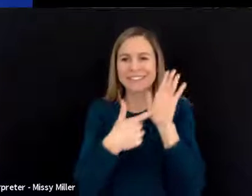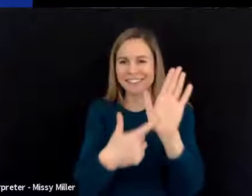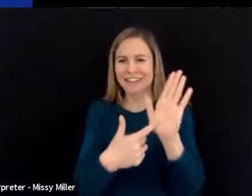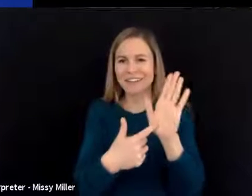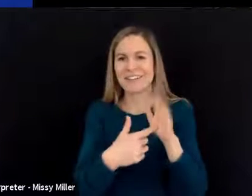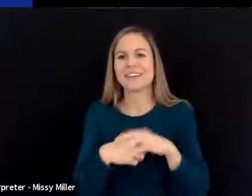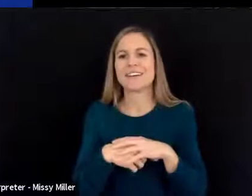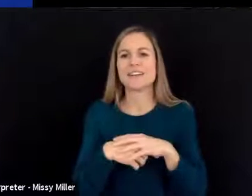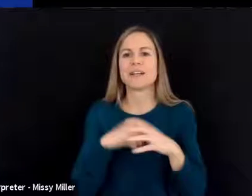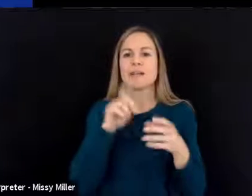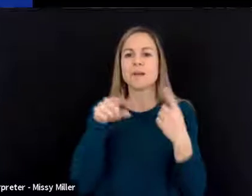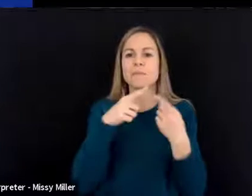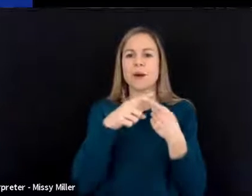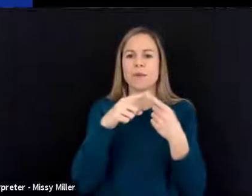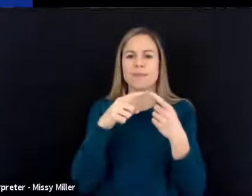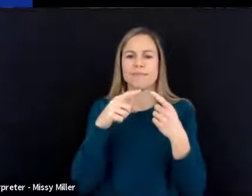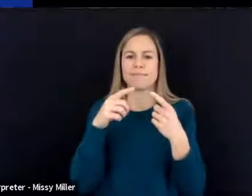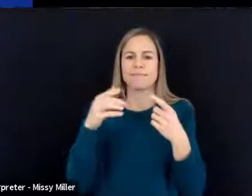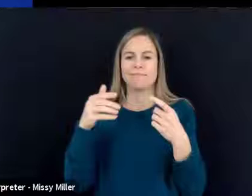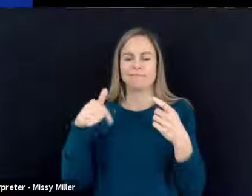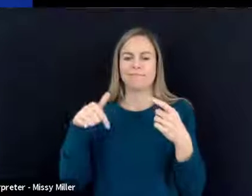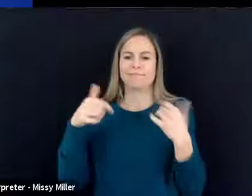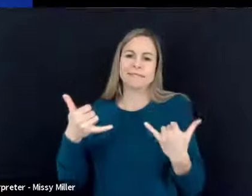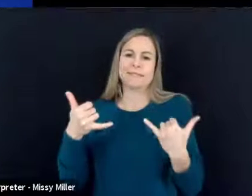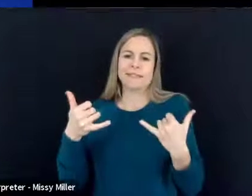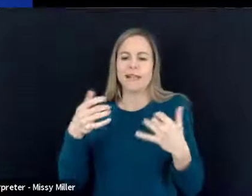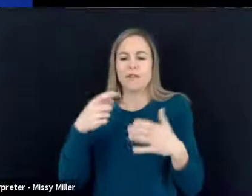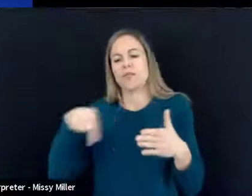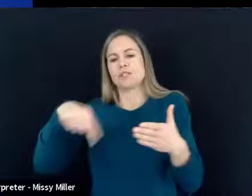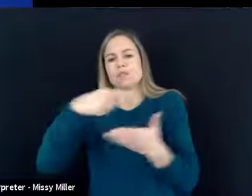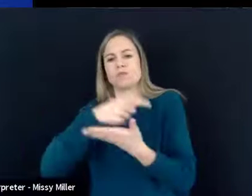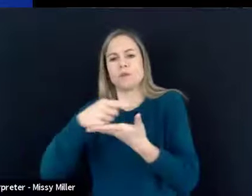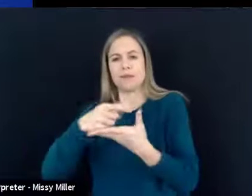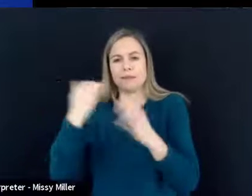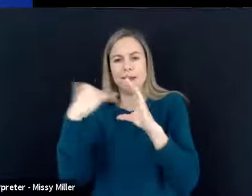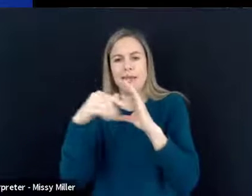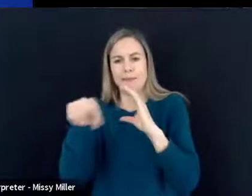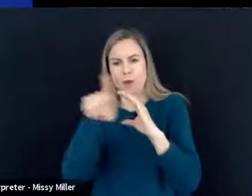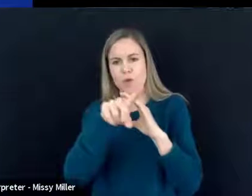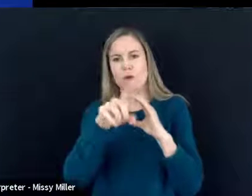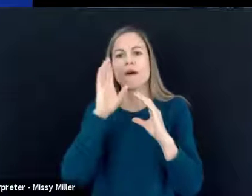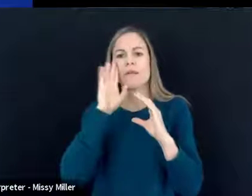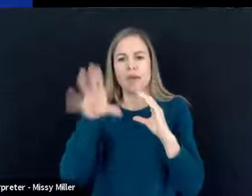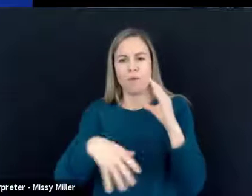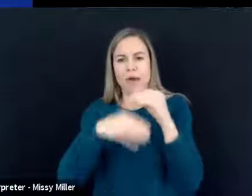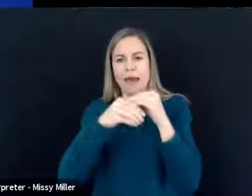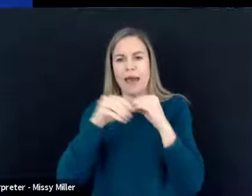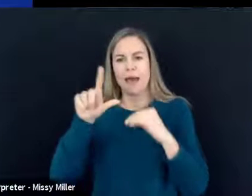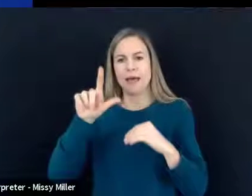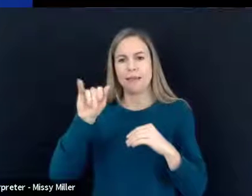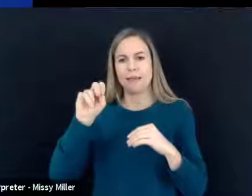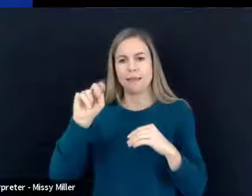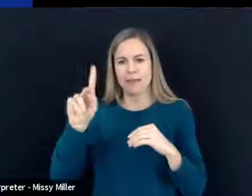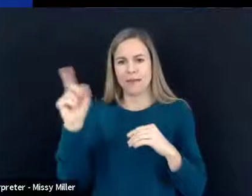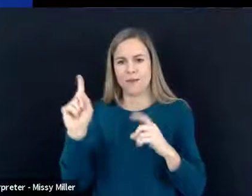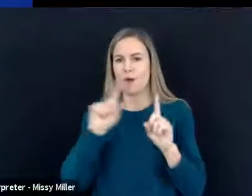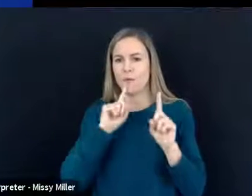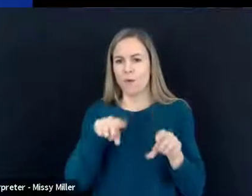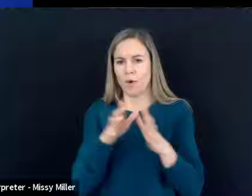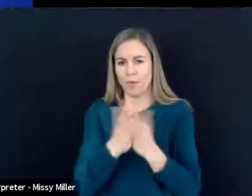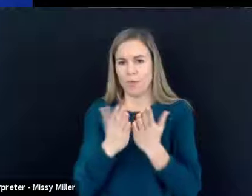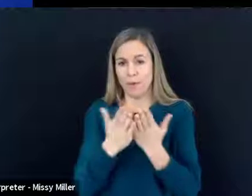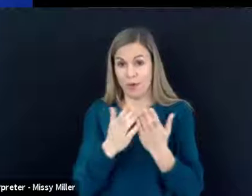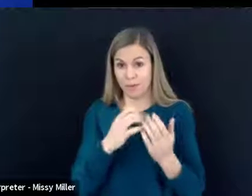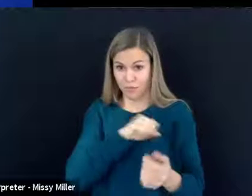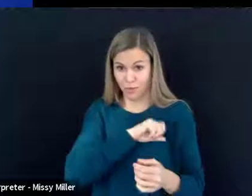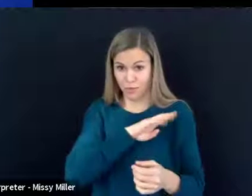the communication out to you all after attendance of this webinar, they will send you a link to where this can be ordered. But Susan, do you want to